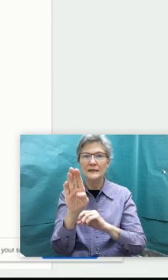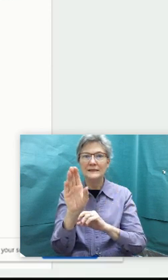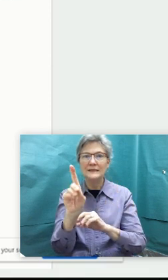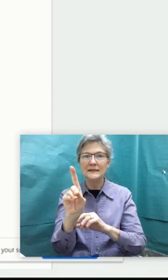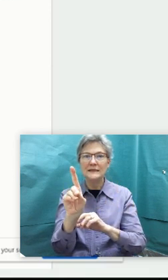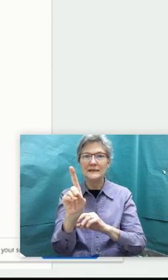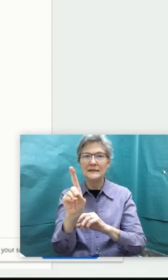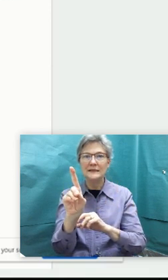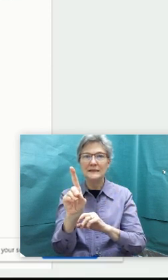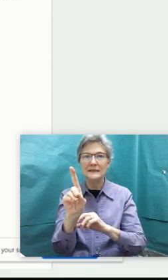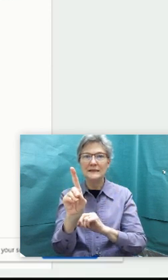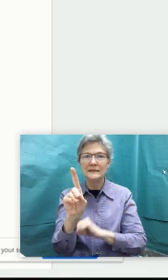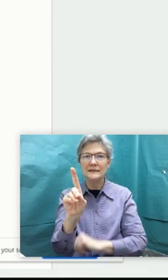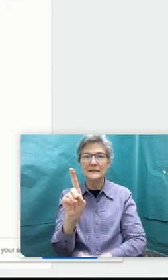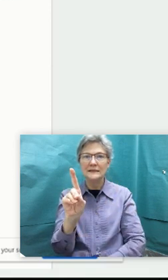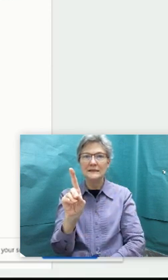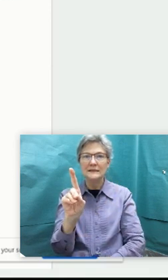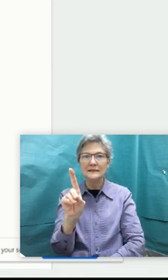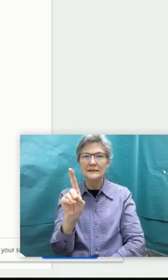ABD.